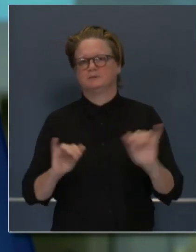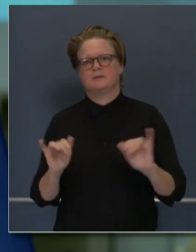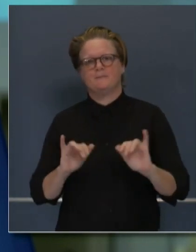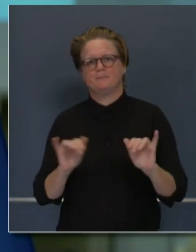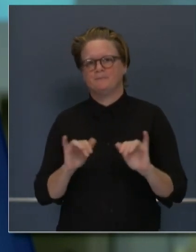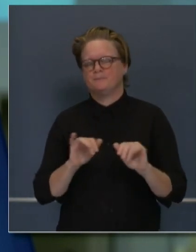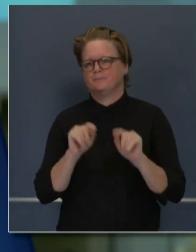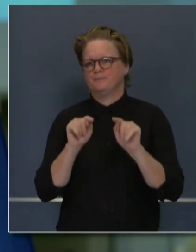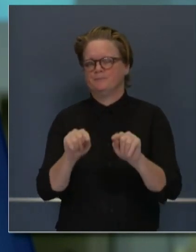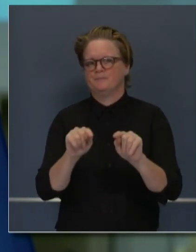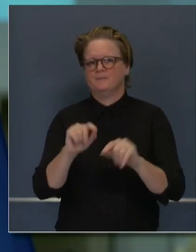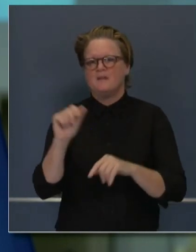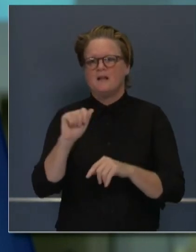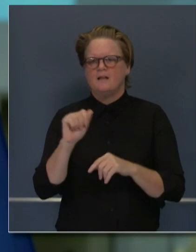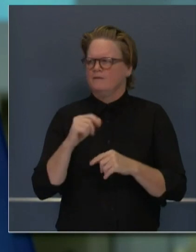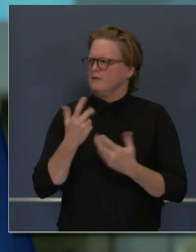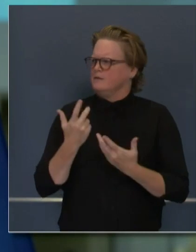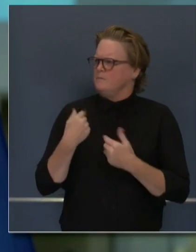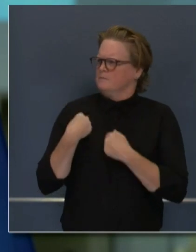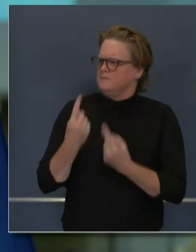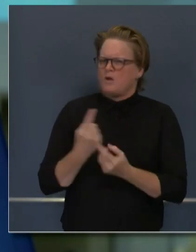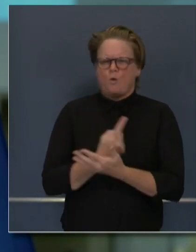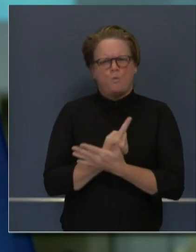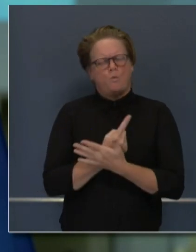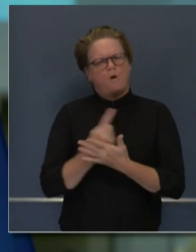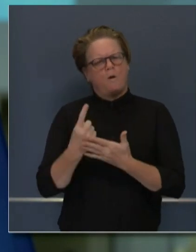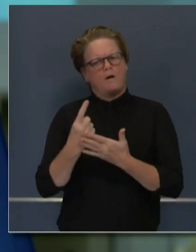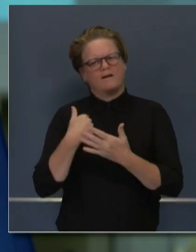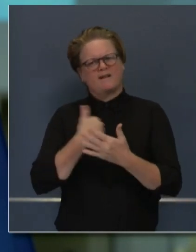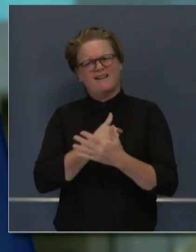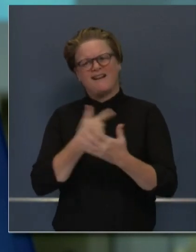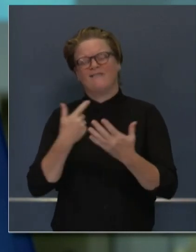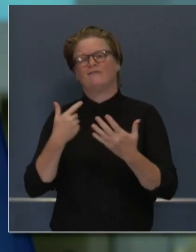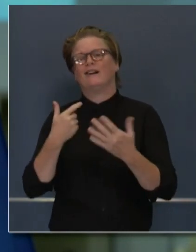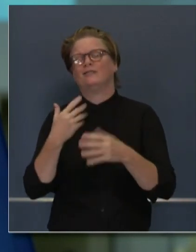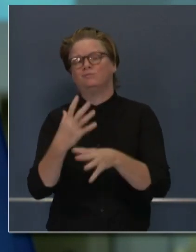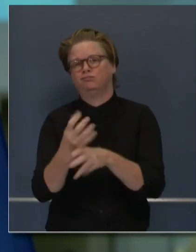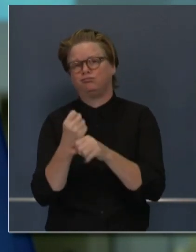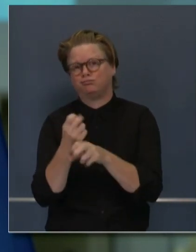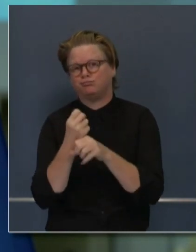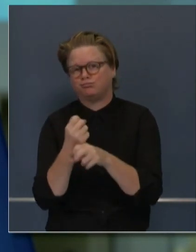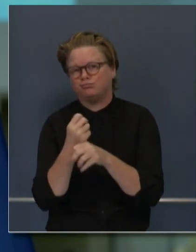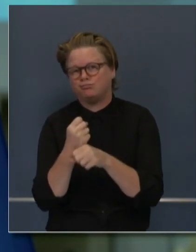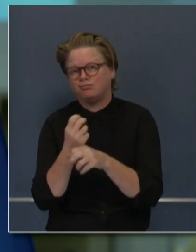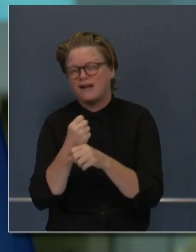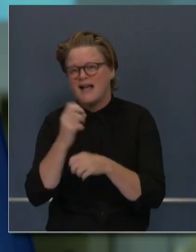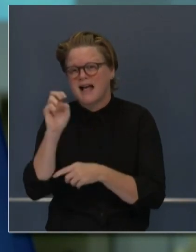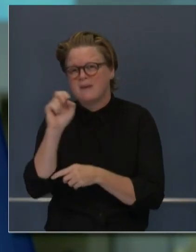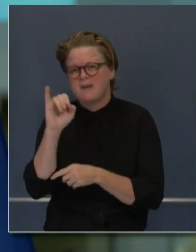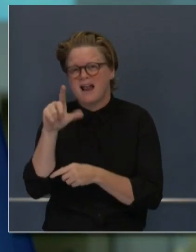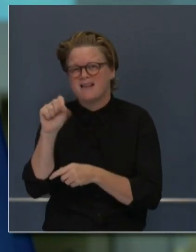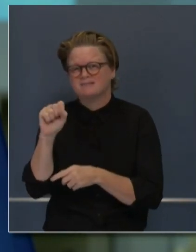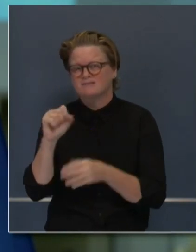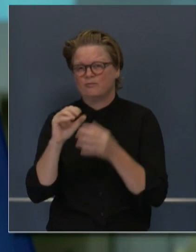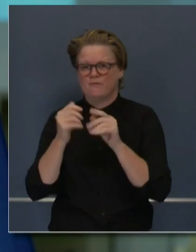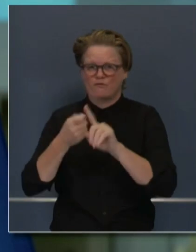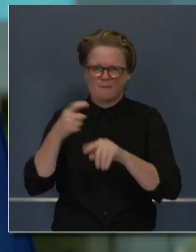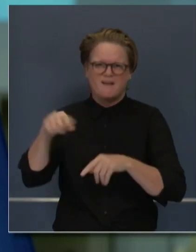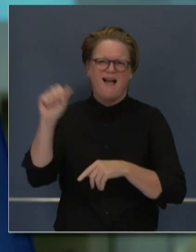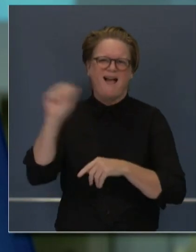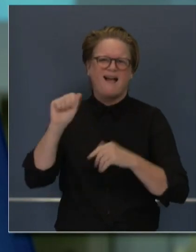4 or 5 days over 1,000 emails around youth sports from concerned